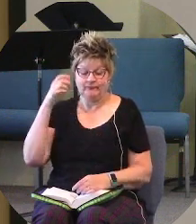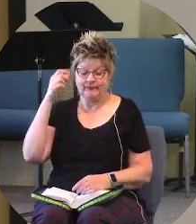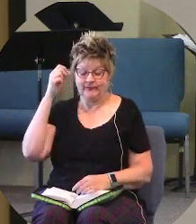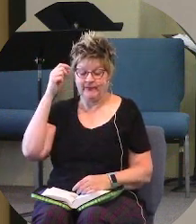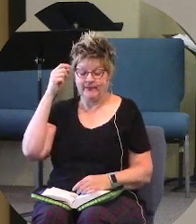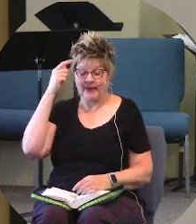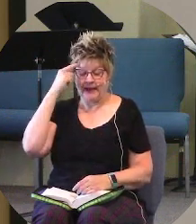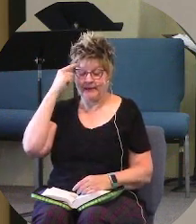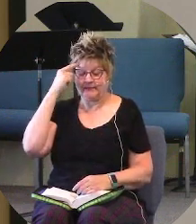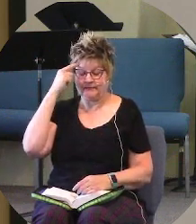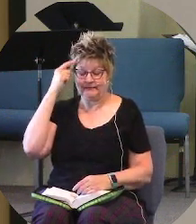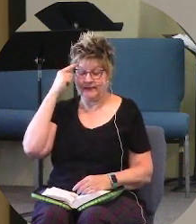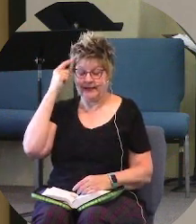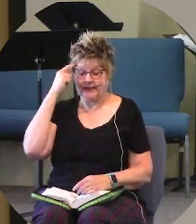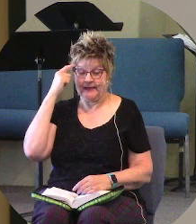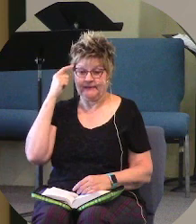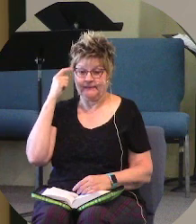time.